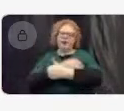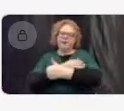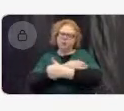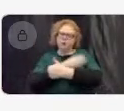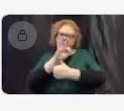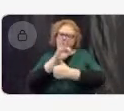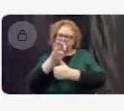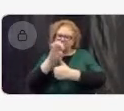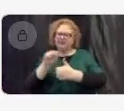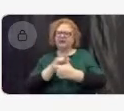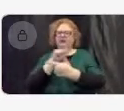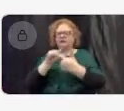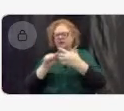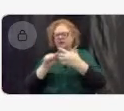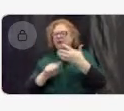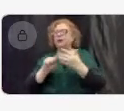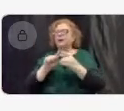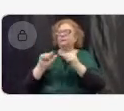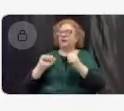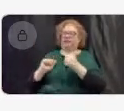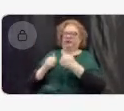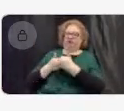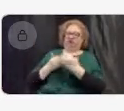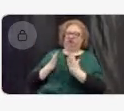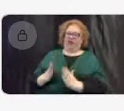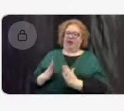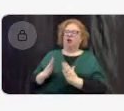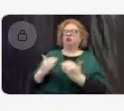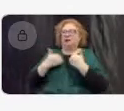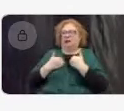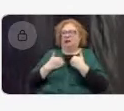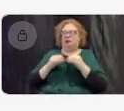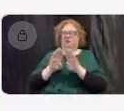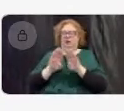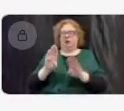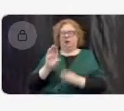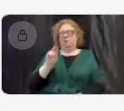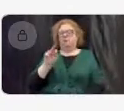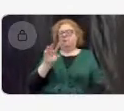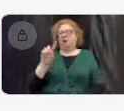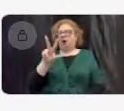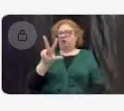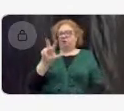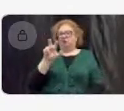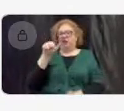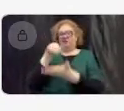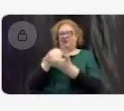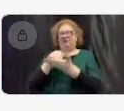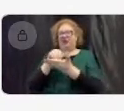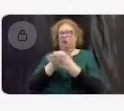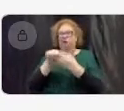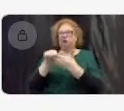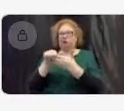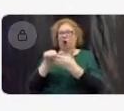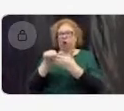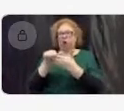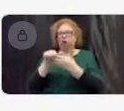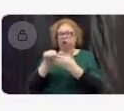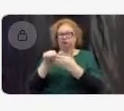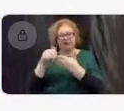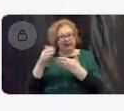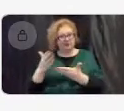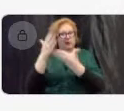challengers have put up a bond of some $300,000 to help verify those fees. So if the Arkansas Supreme